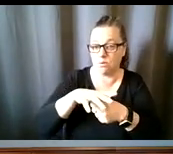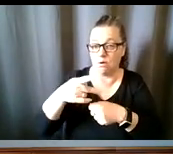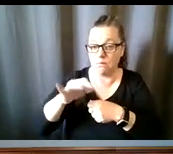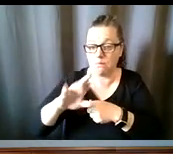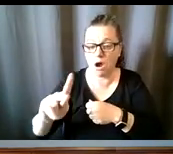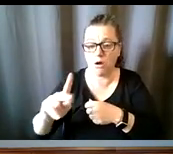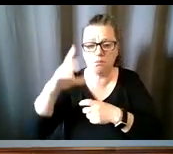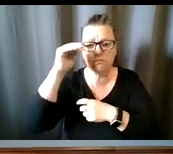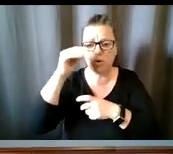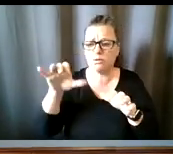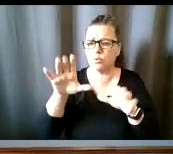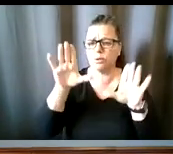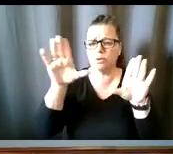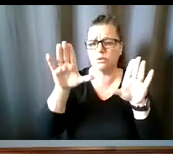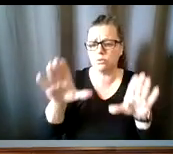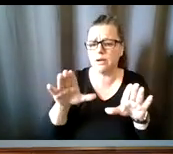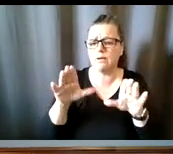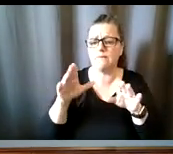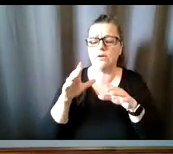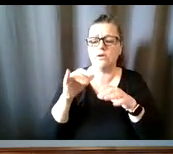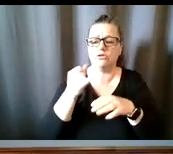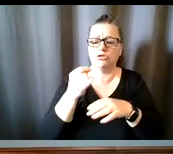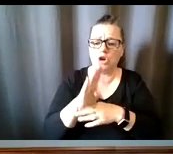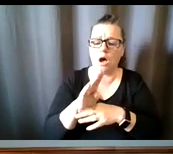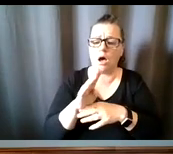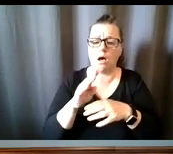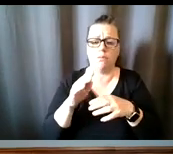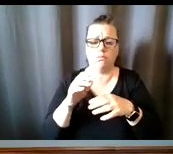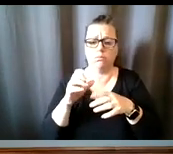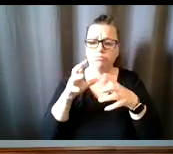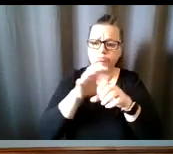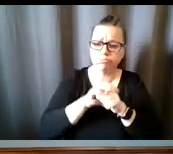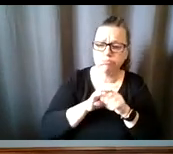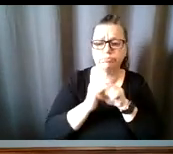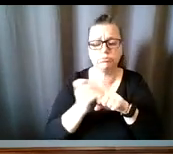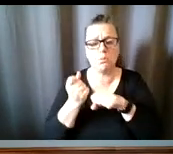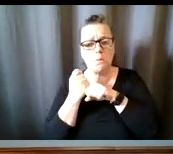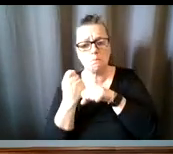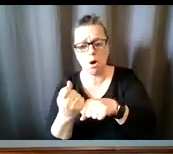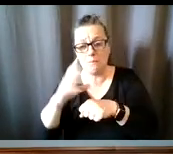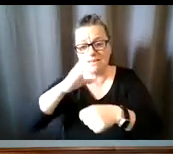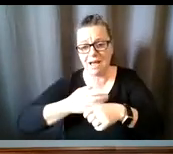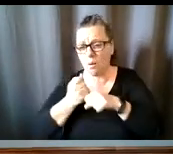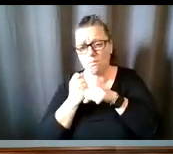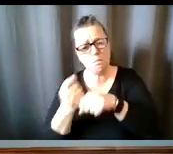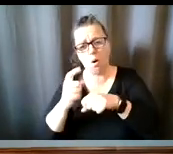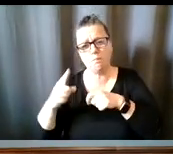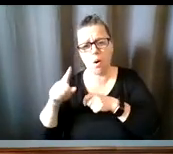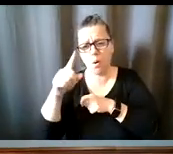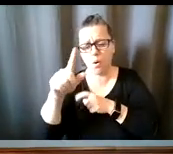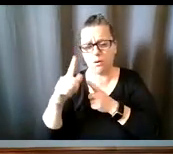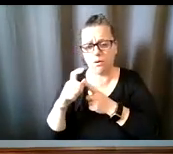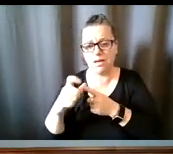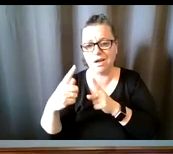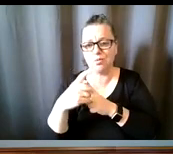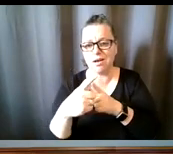catching the ball and throwing it. And then it was our turn to bat. And my son hits a great line drive and he starts running just as fast as his little legs will carry him to third